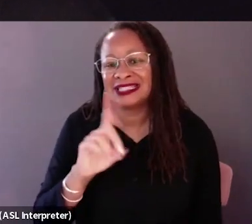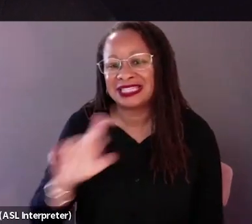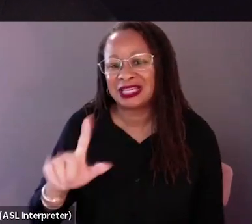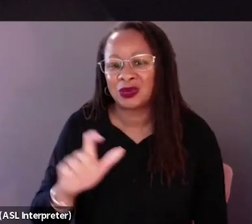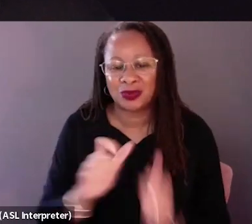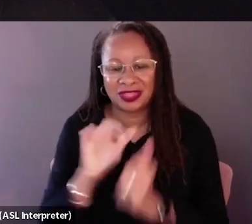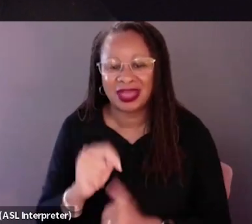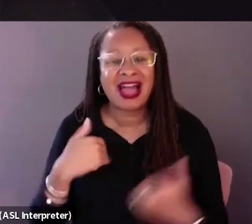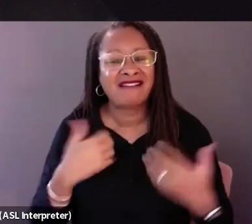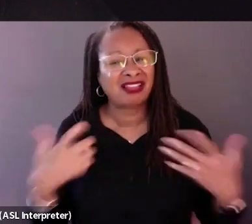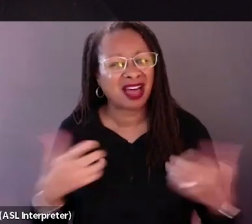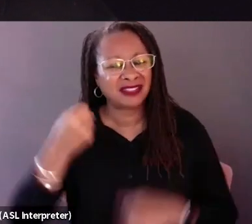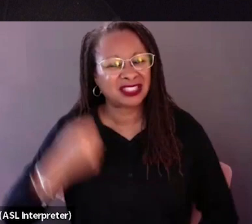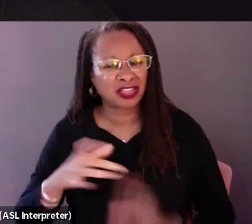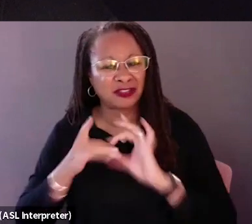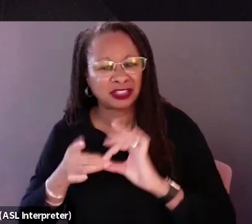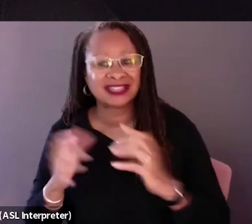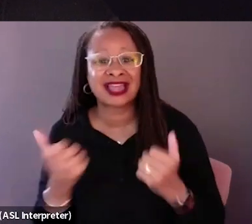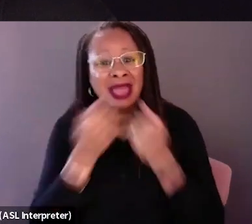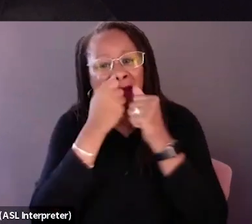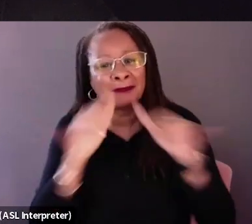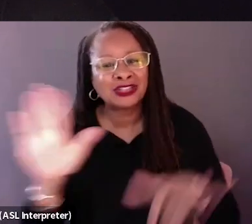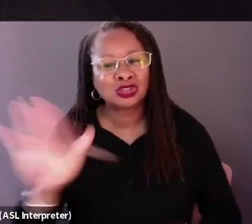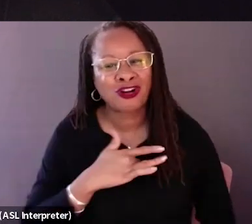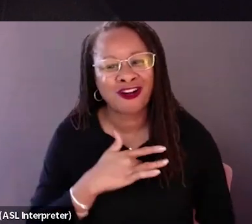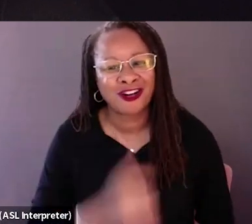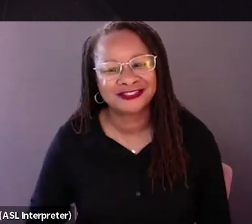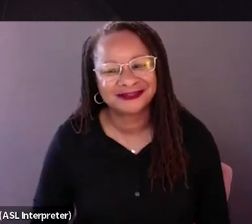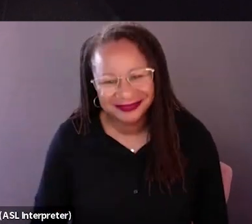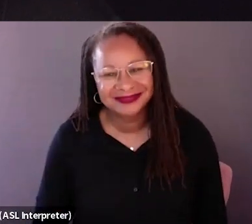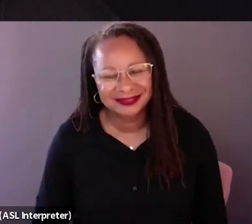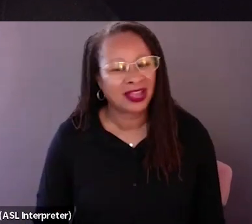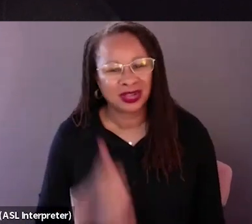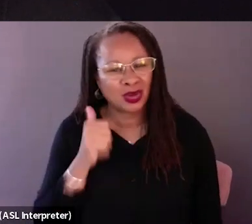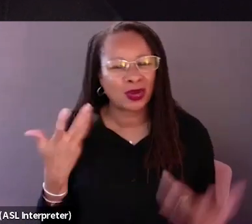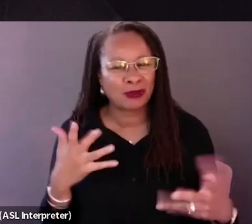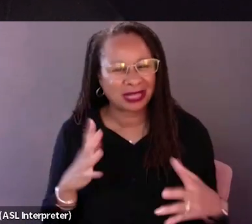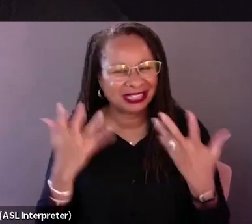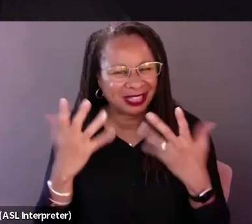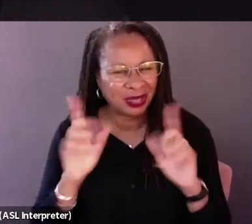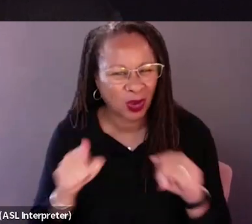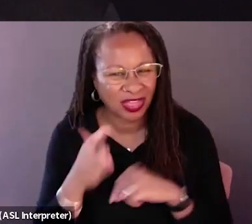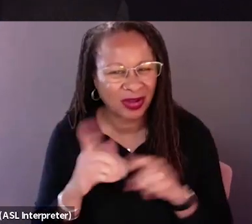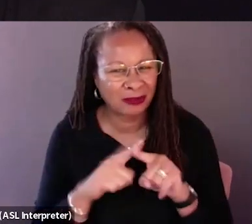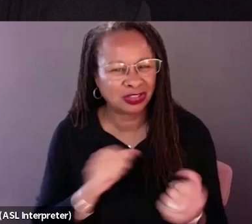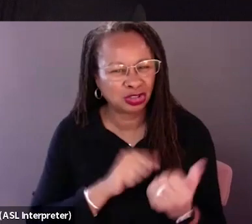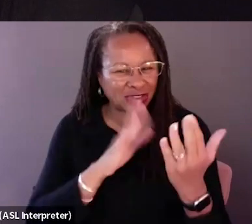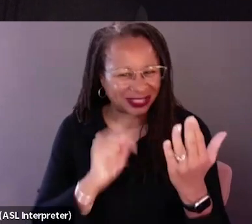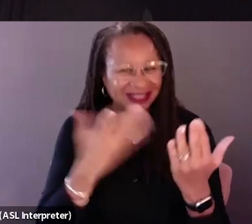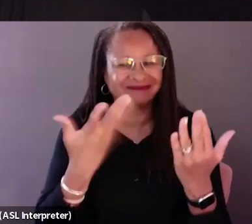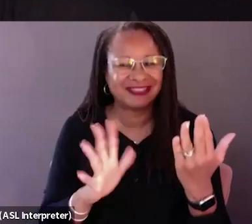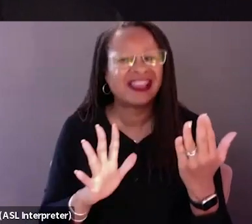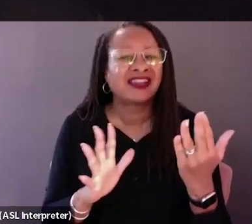Southern relatives. It's kind of like, bless your heart, just like you're not going to completely go there, but you're going to address things.